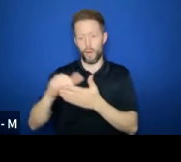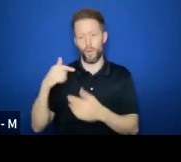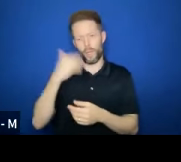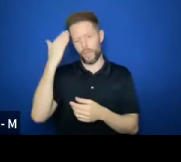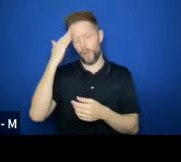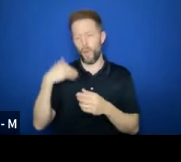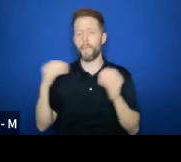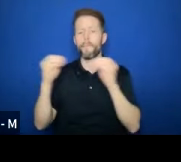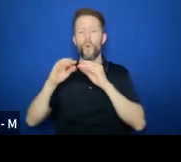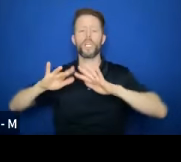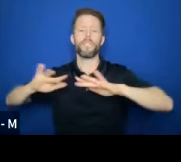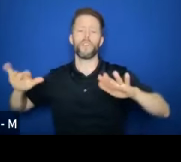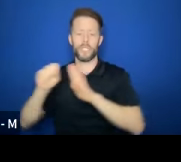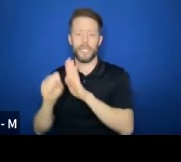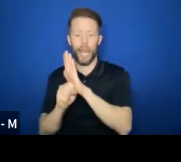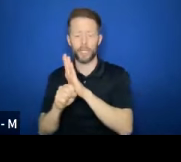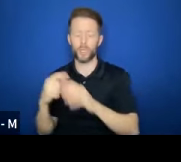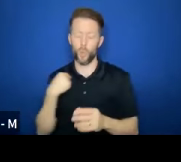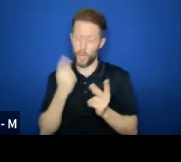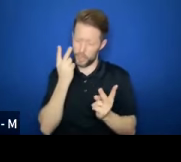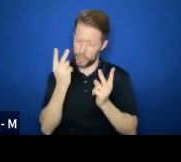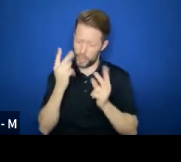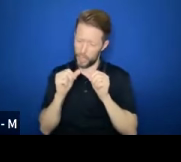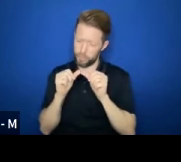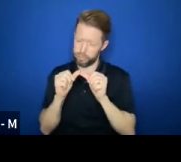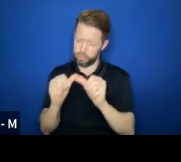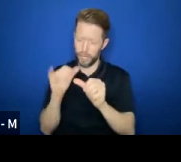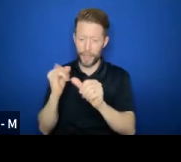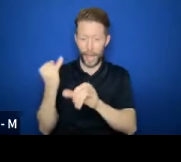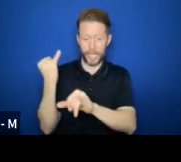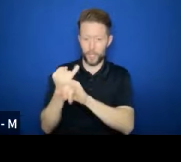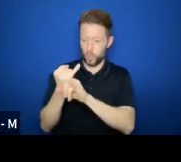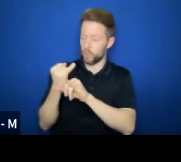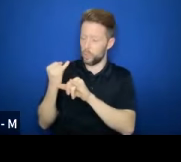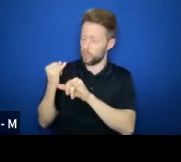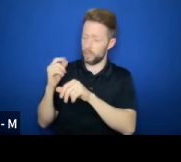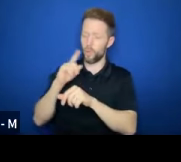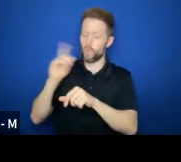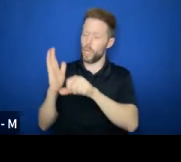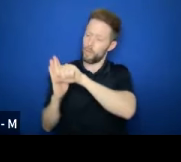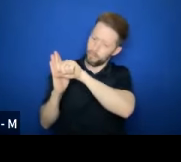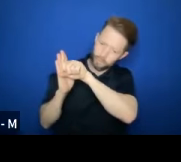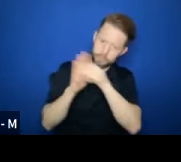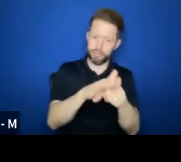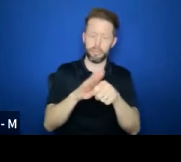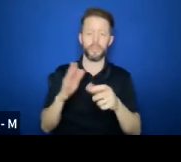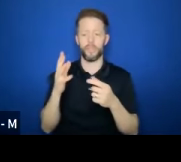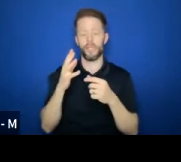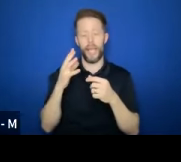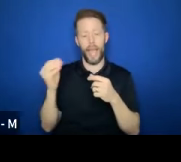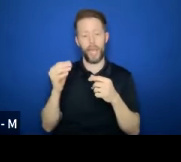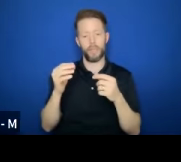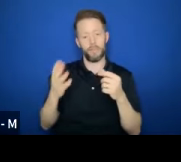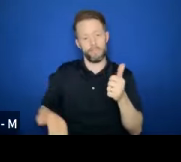much more diverse states. And so we see continuing the legacy of these institutions that really overpowers and overrepresents white votes